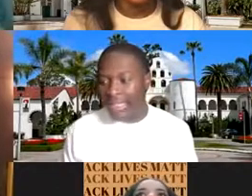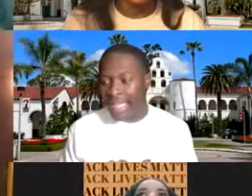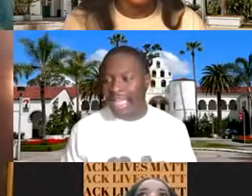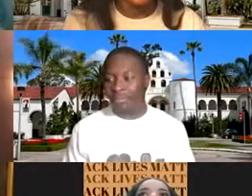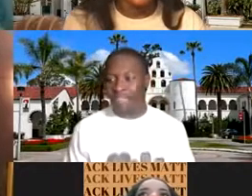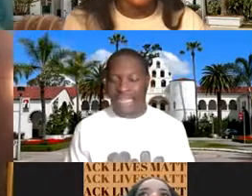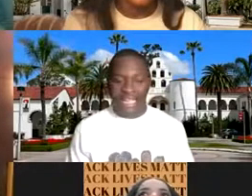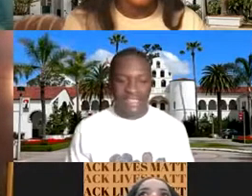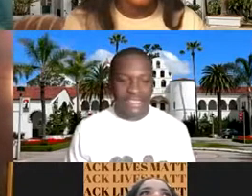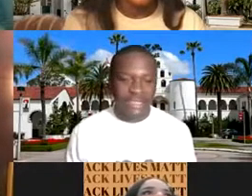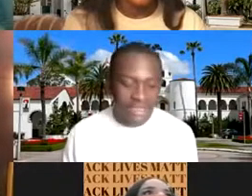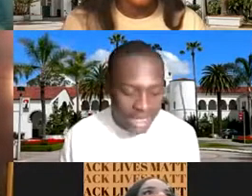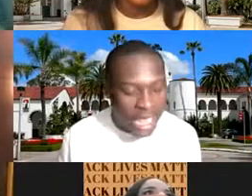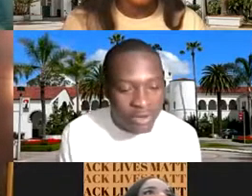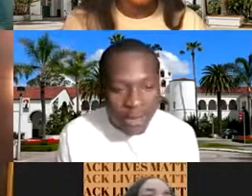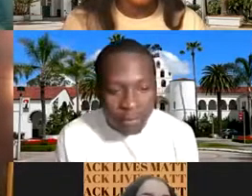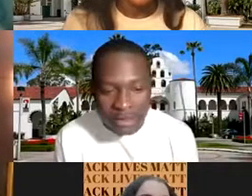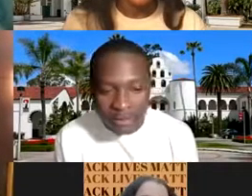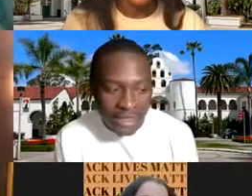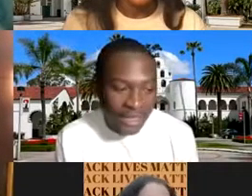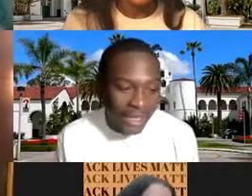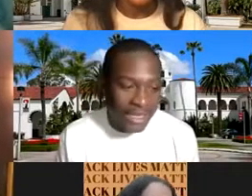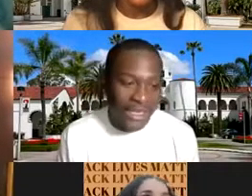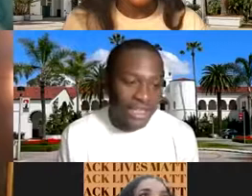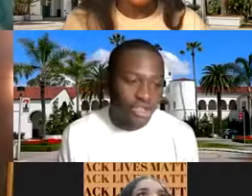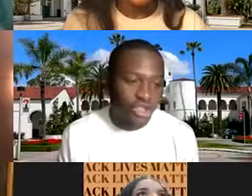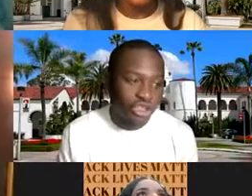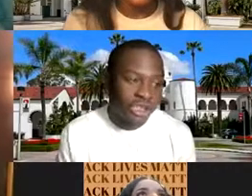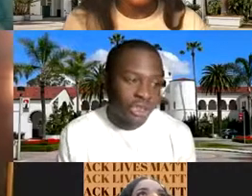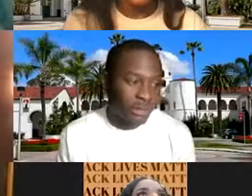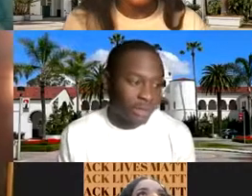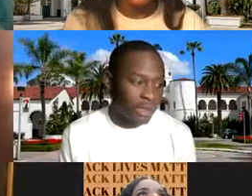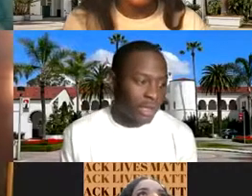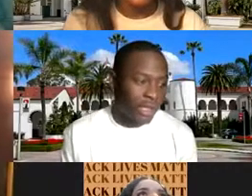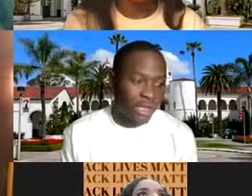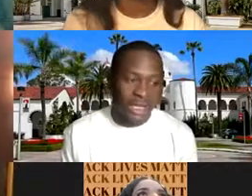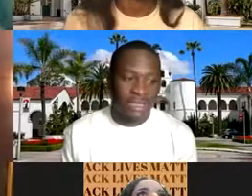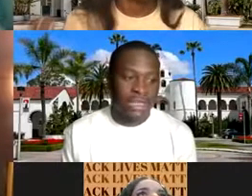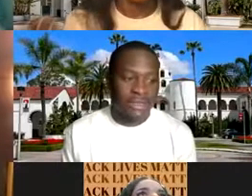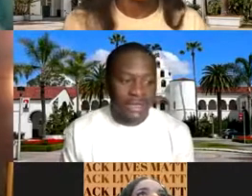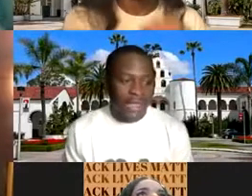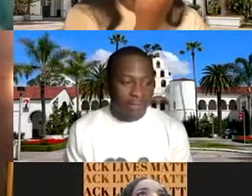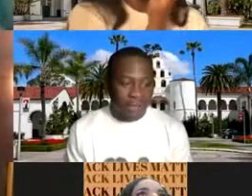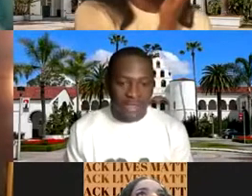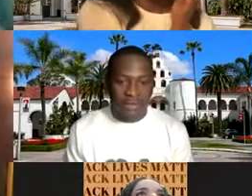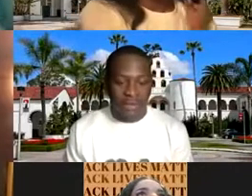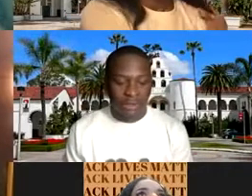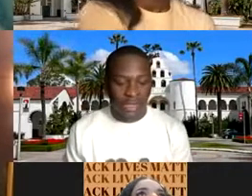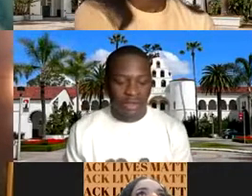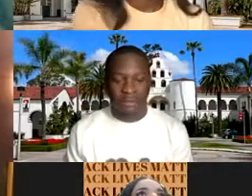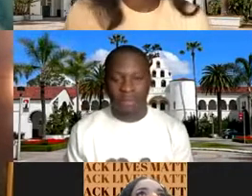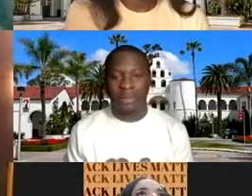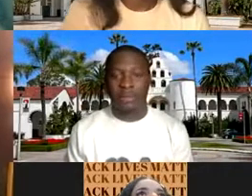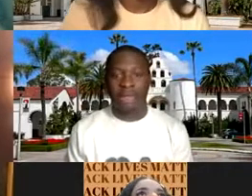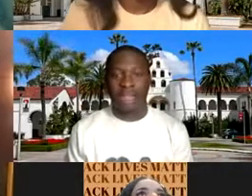really has me taken serious. Like, I knew I wanted to get like an internship and things like that. But then when you